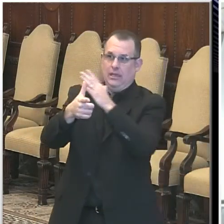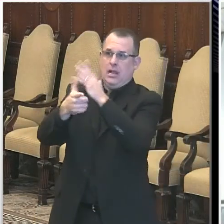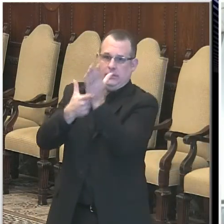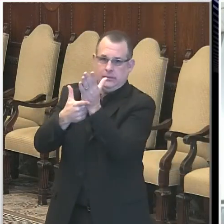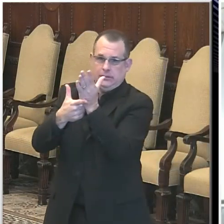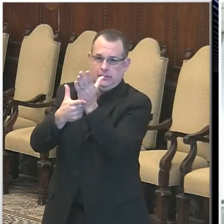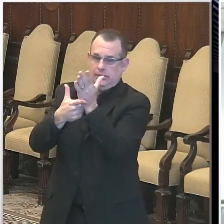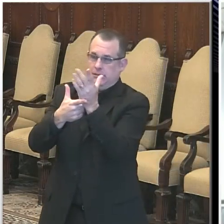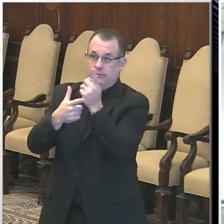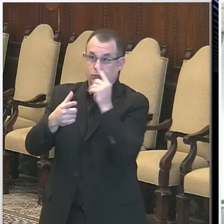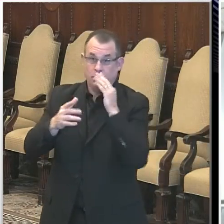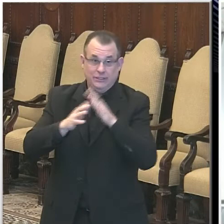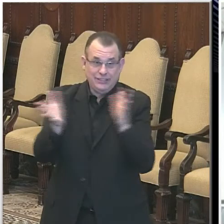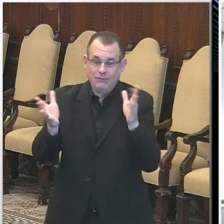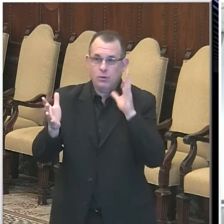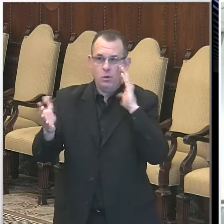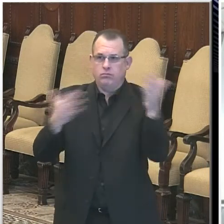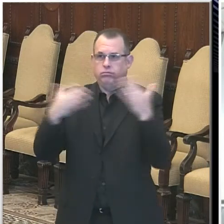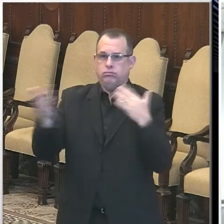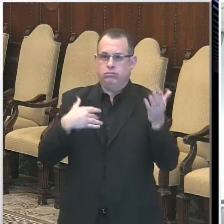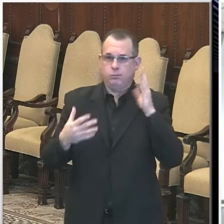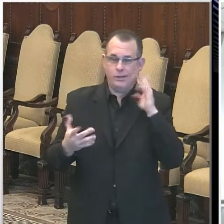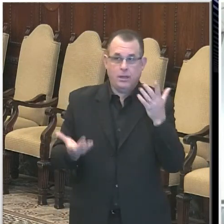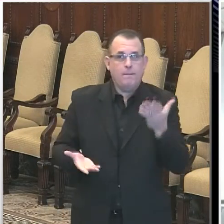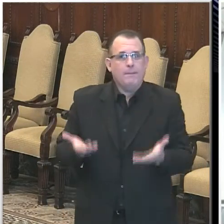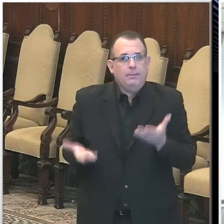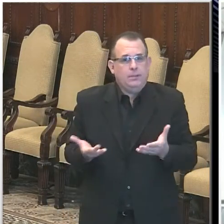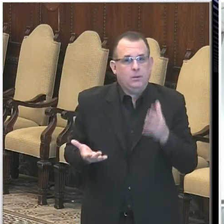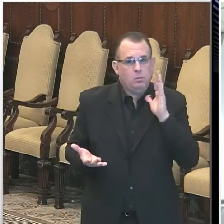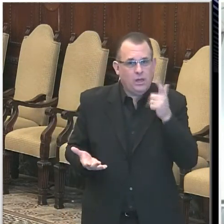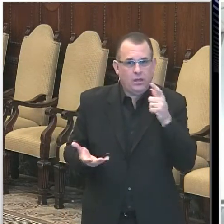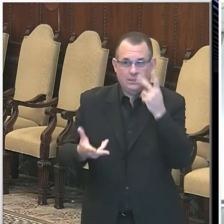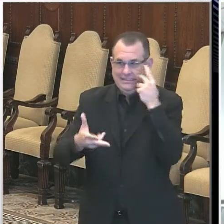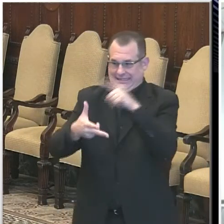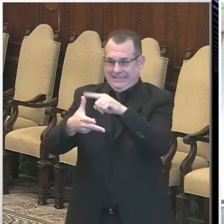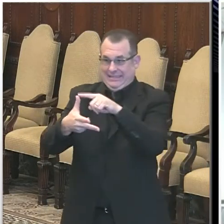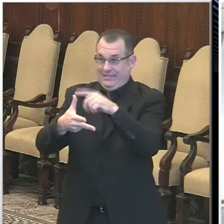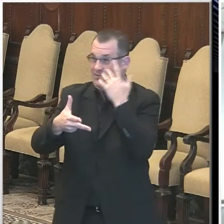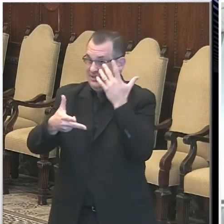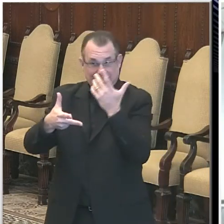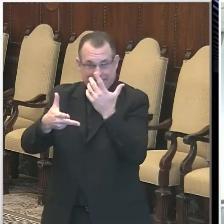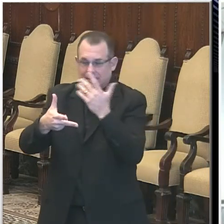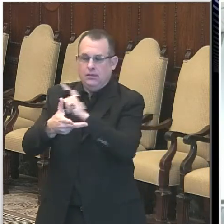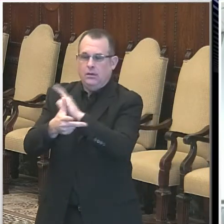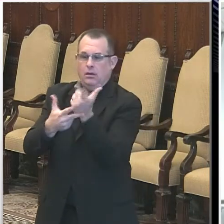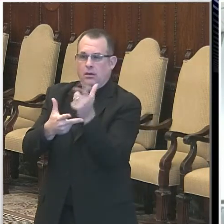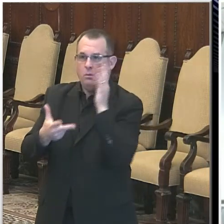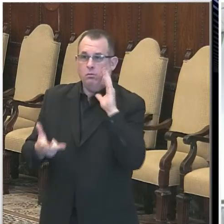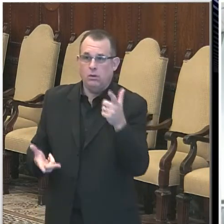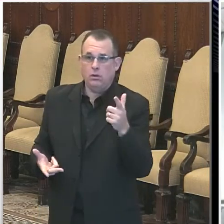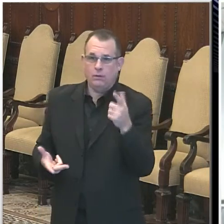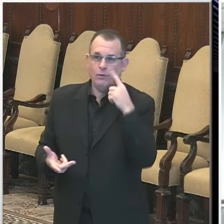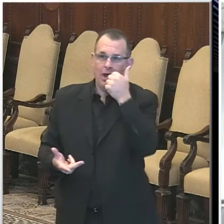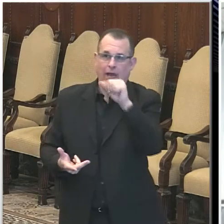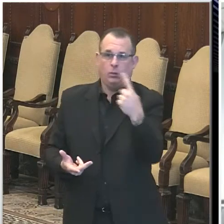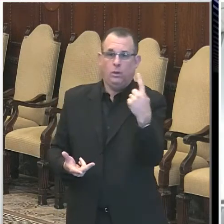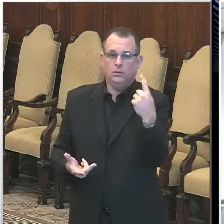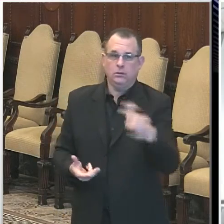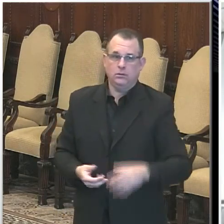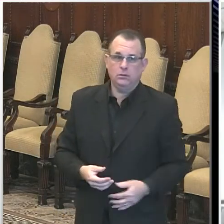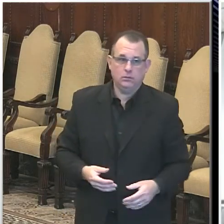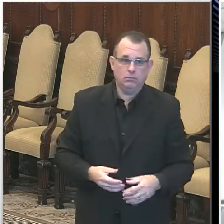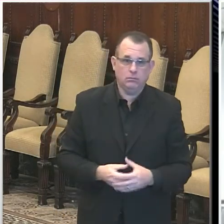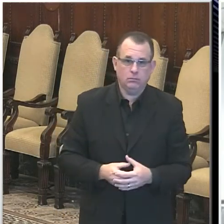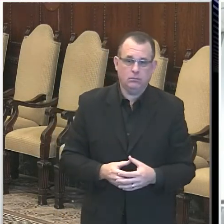population site at some point. We're far from that at this point. We're far from opening up the Springfield